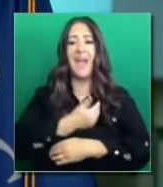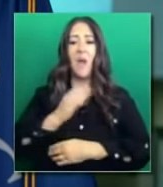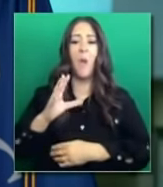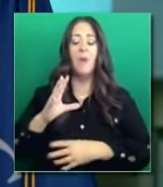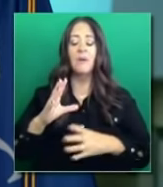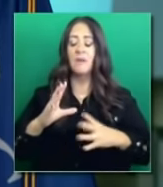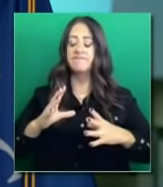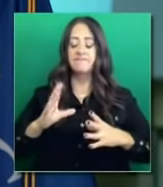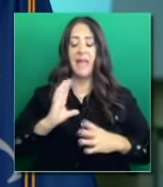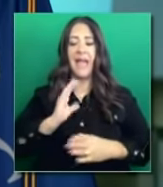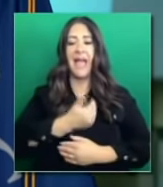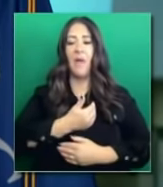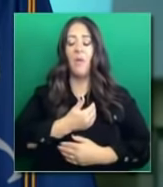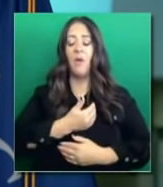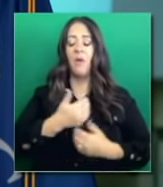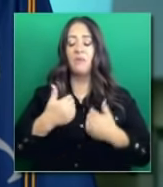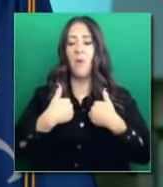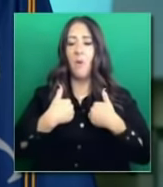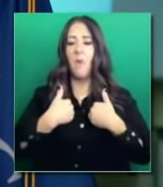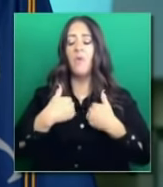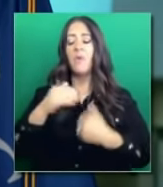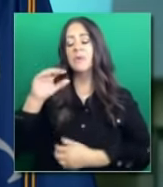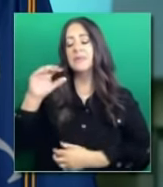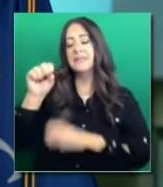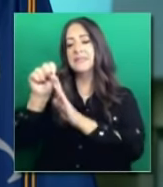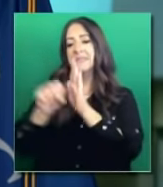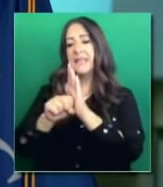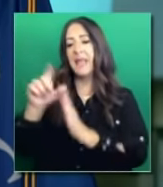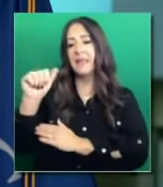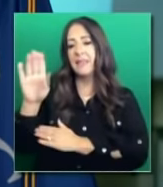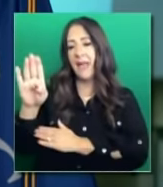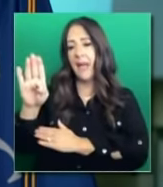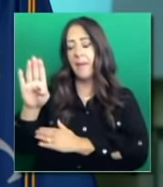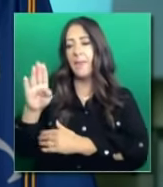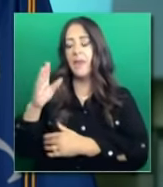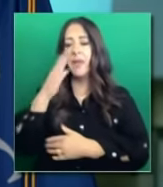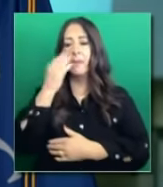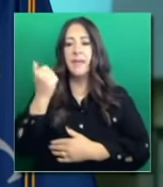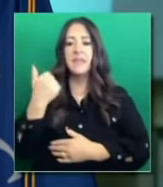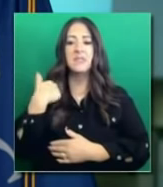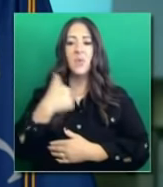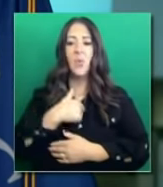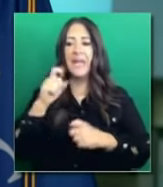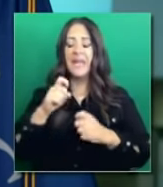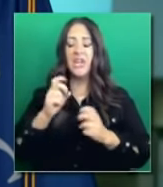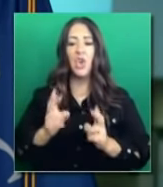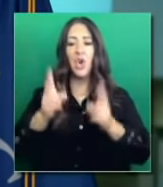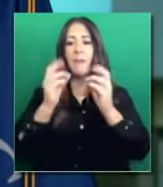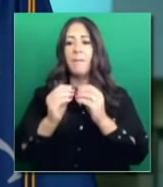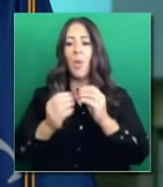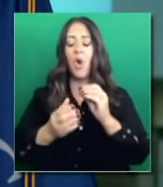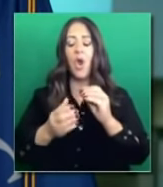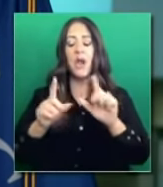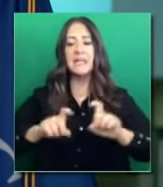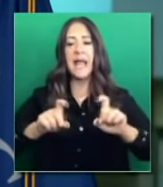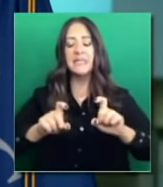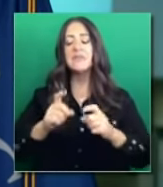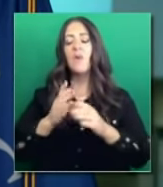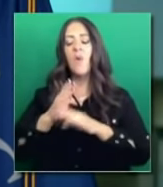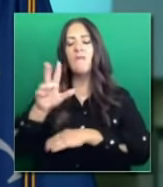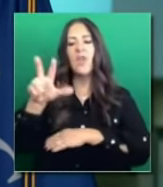it's referred to. We're able to get tests up to 150,000 when that thing is fully operational. These are PCR